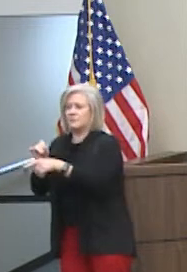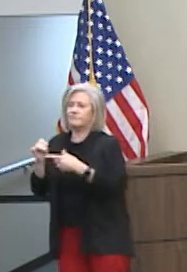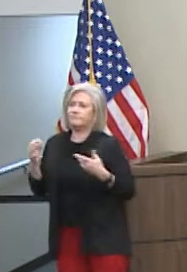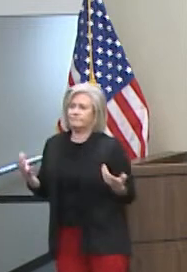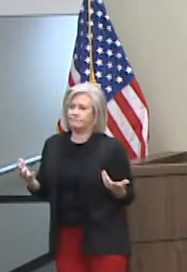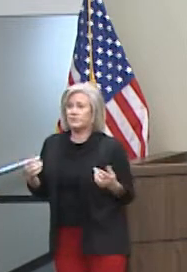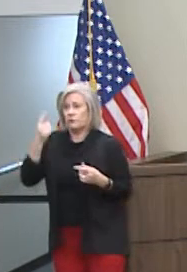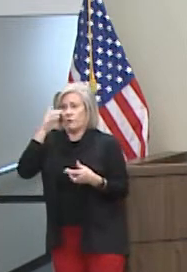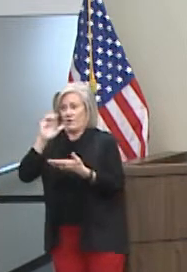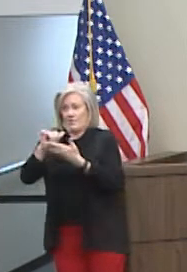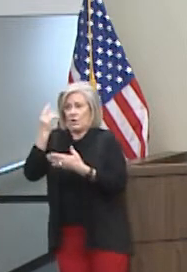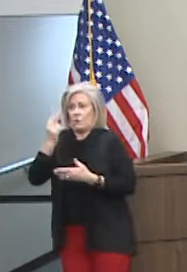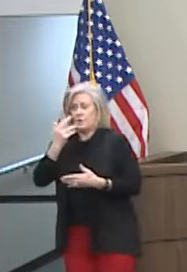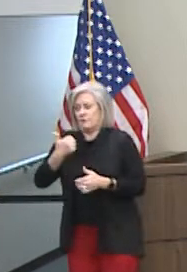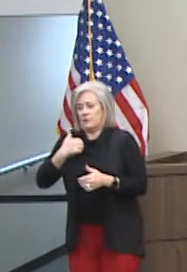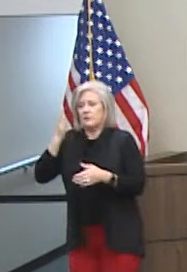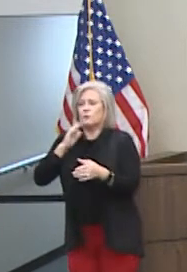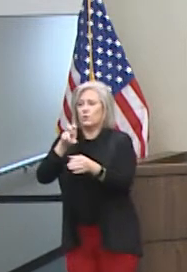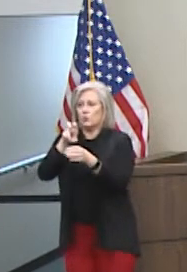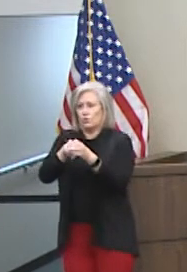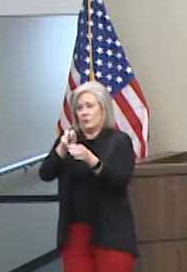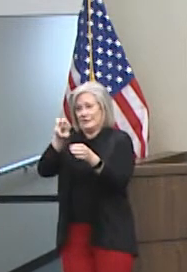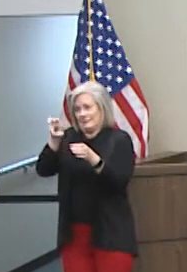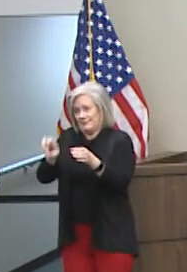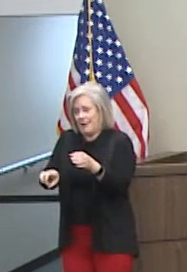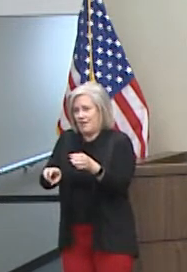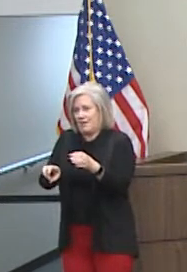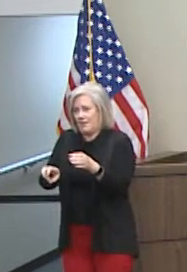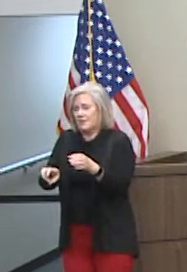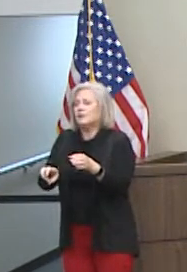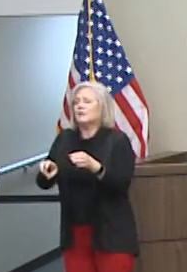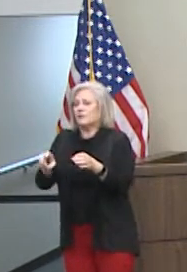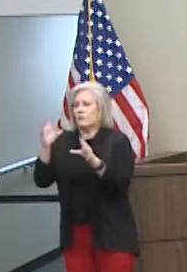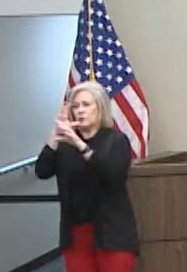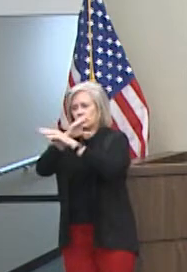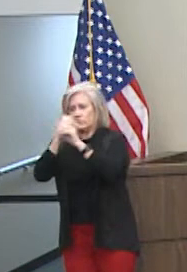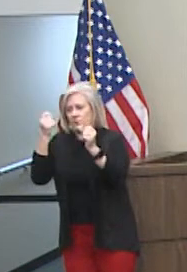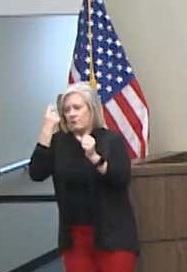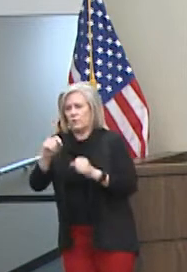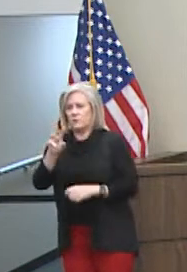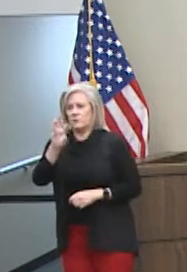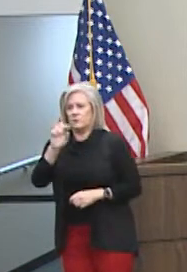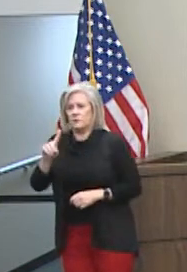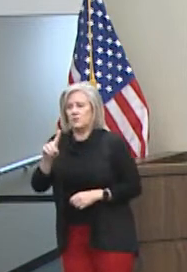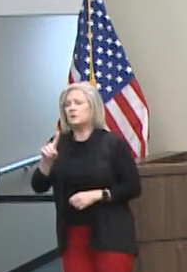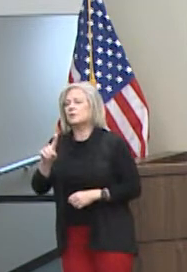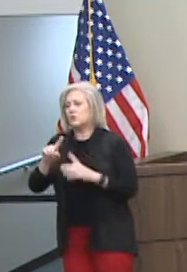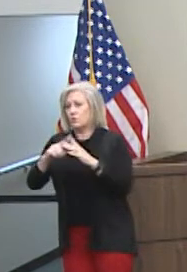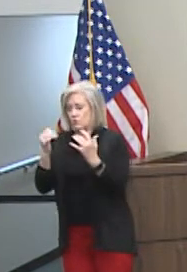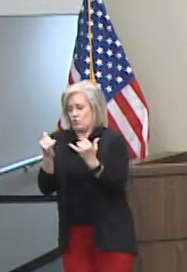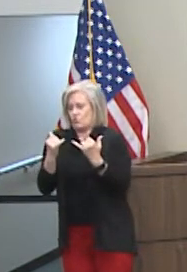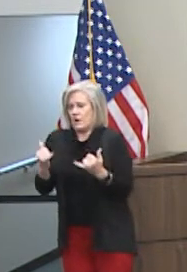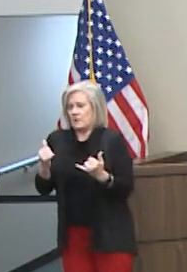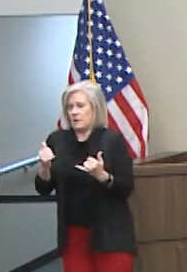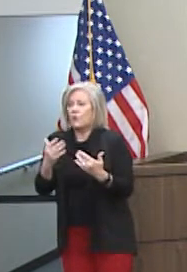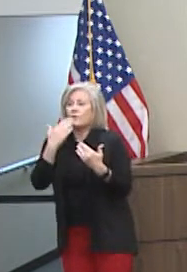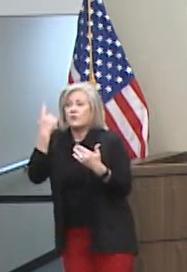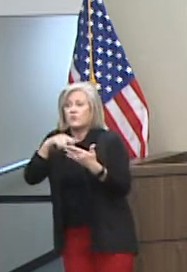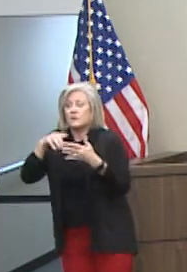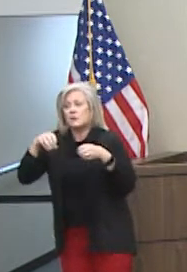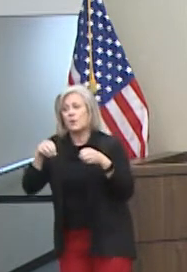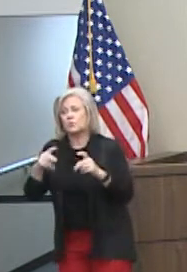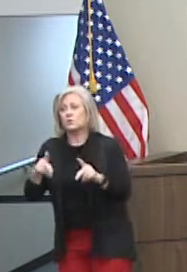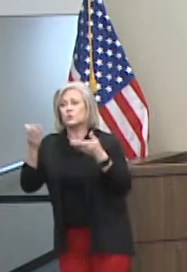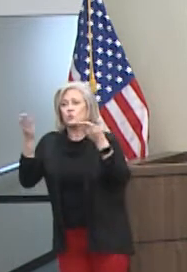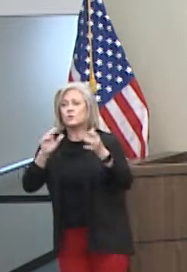For that reason, I am resigning my position as Superintendent of Schools for the Waco Independent School District effective immediately. Thank you for the opportunity to